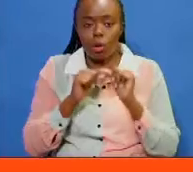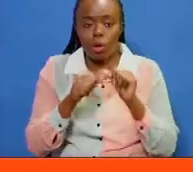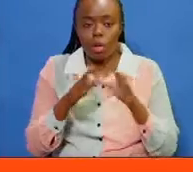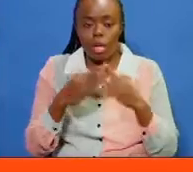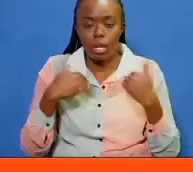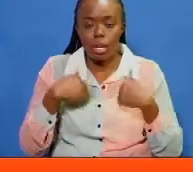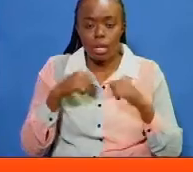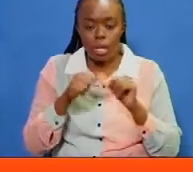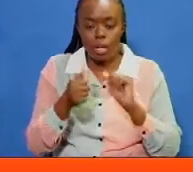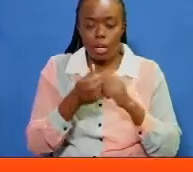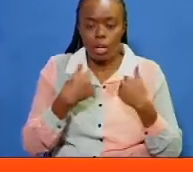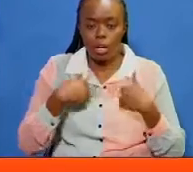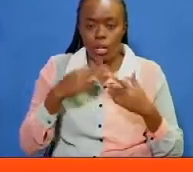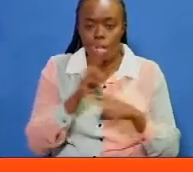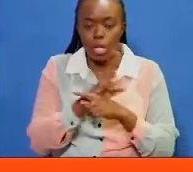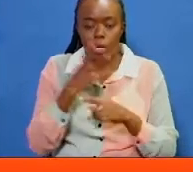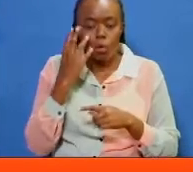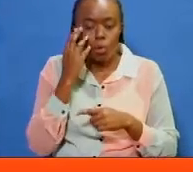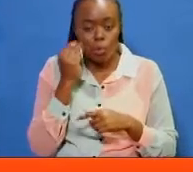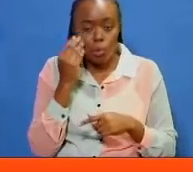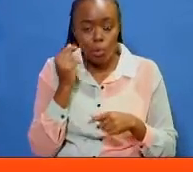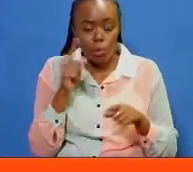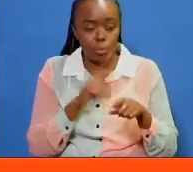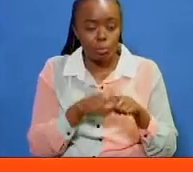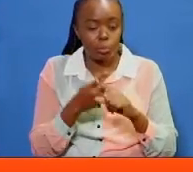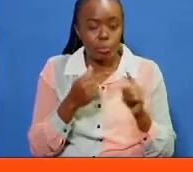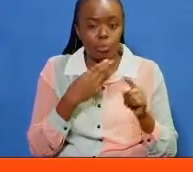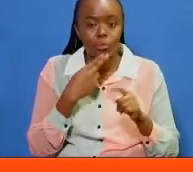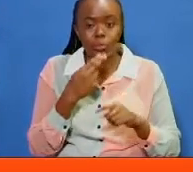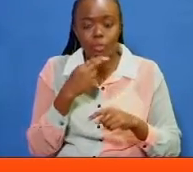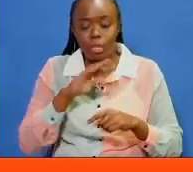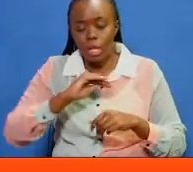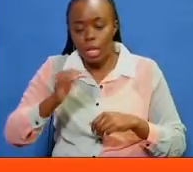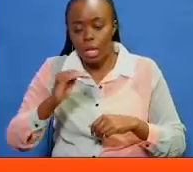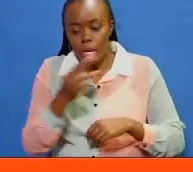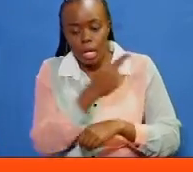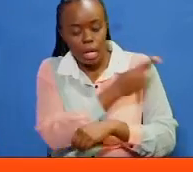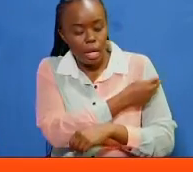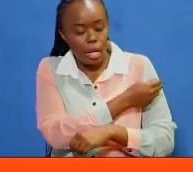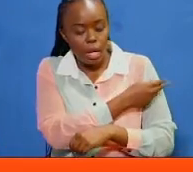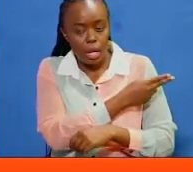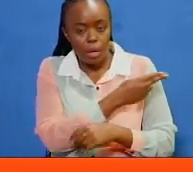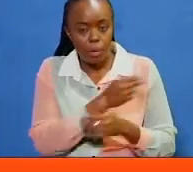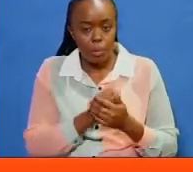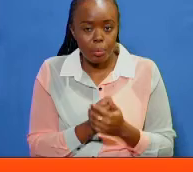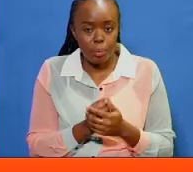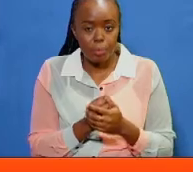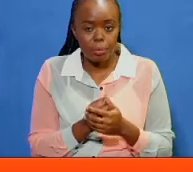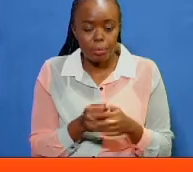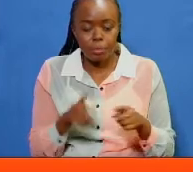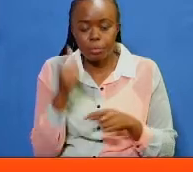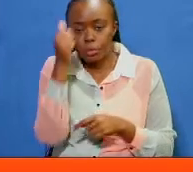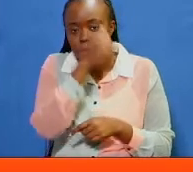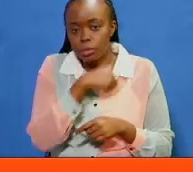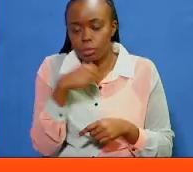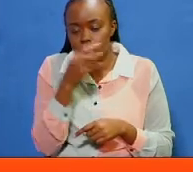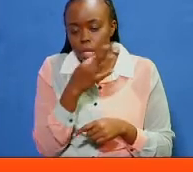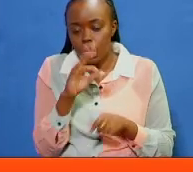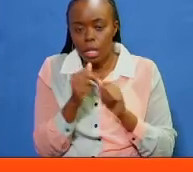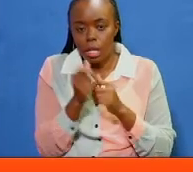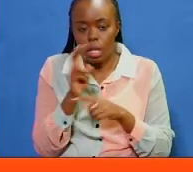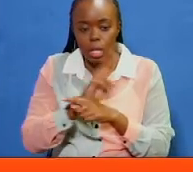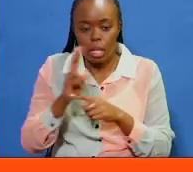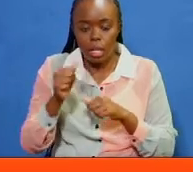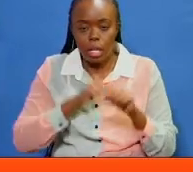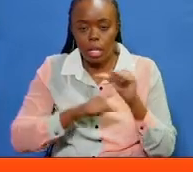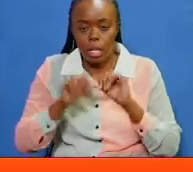have continued to be experienced at the Narok County Referral Hospital. The phase of vaccination seems to